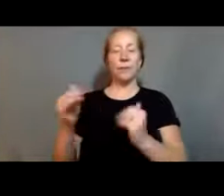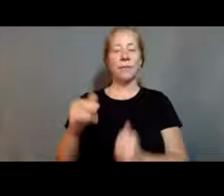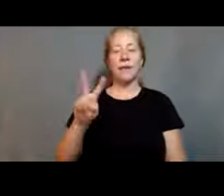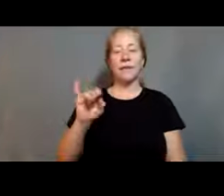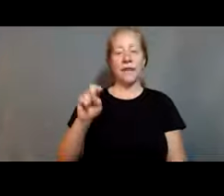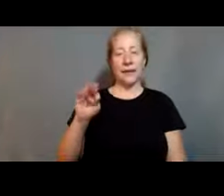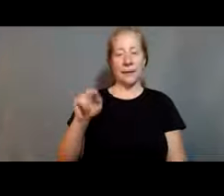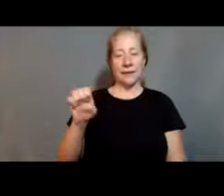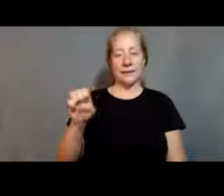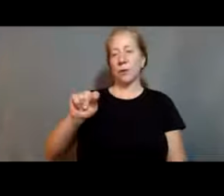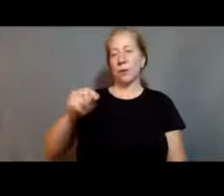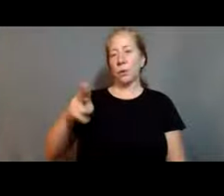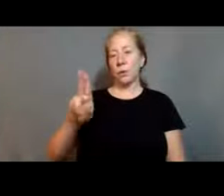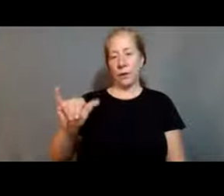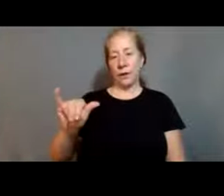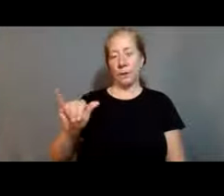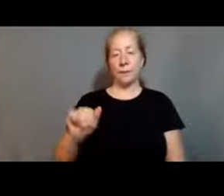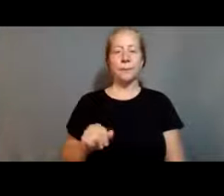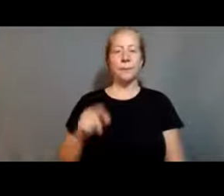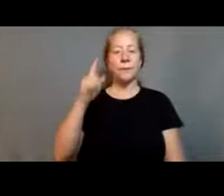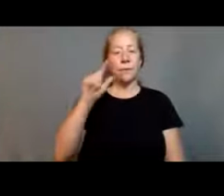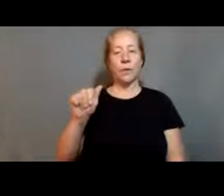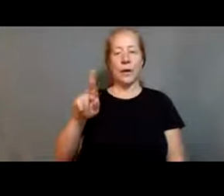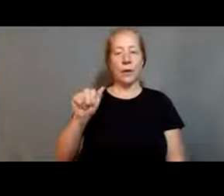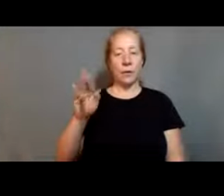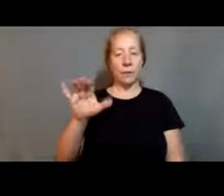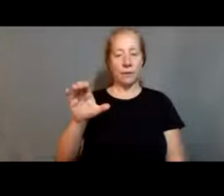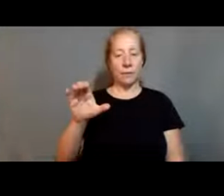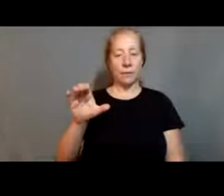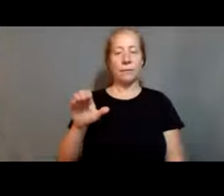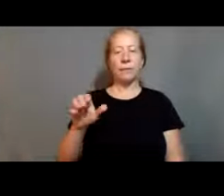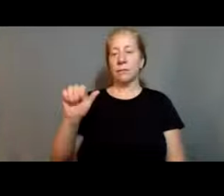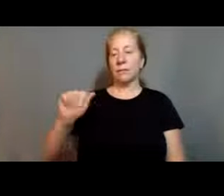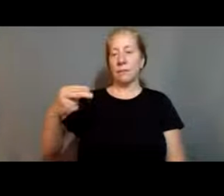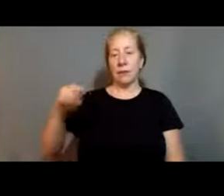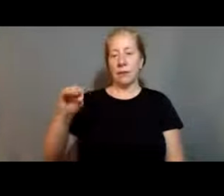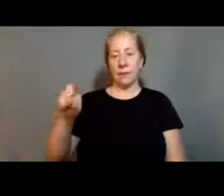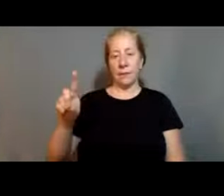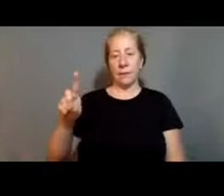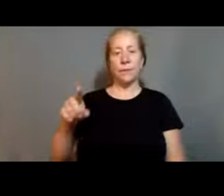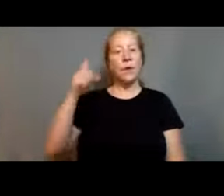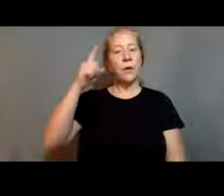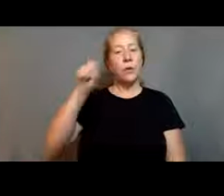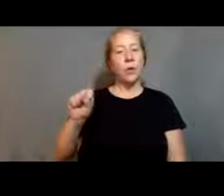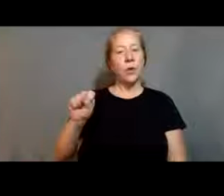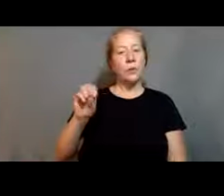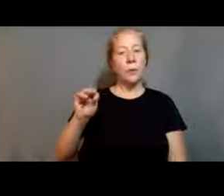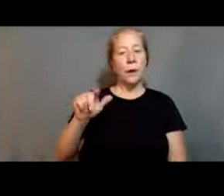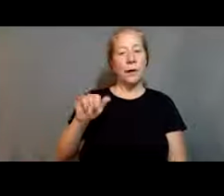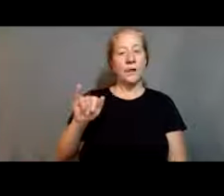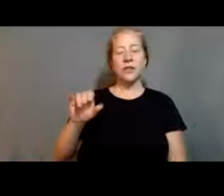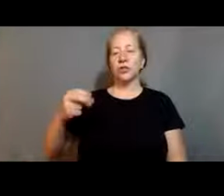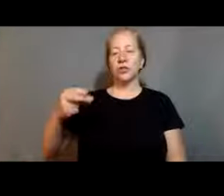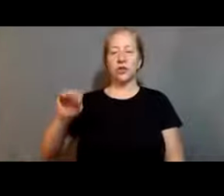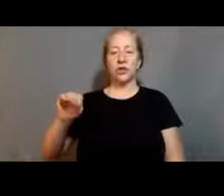Vietnamese, Thuy. For Arabic, Ahmed. And for Somali, Shamso.